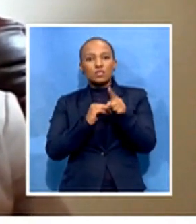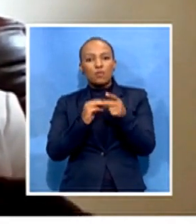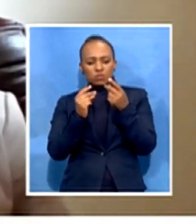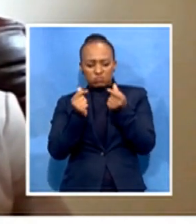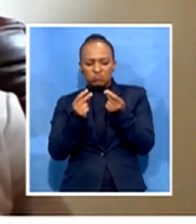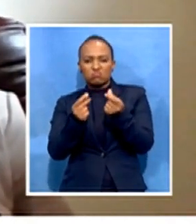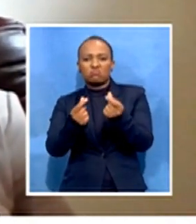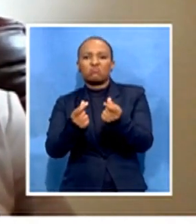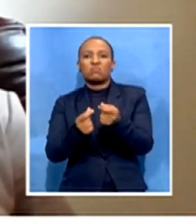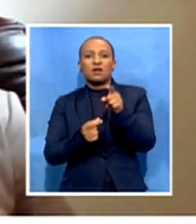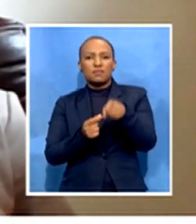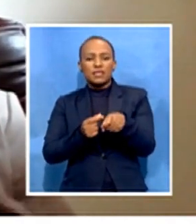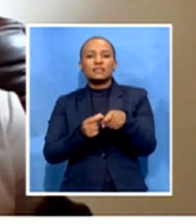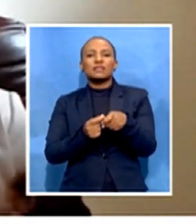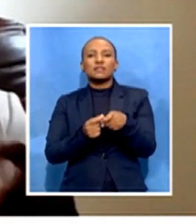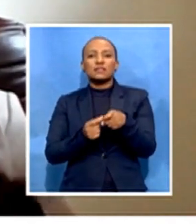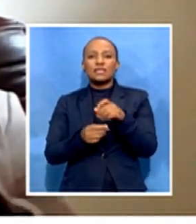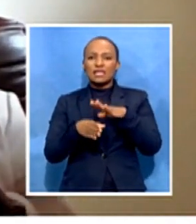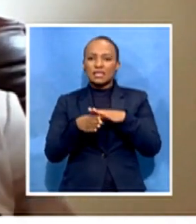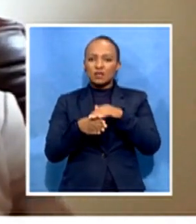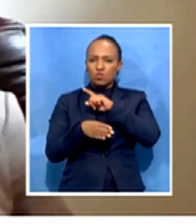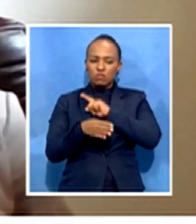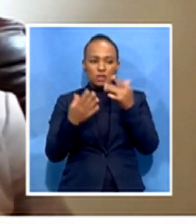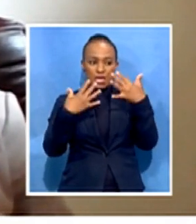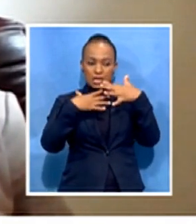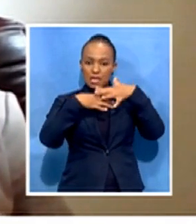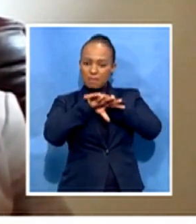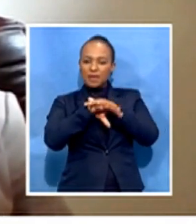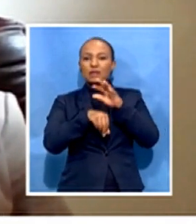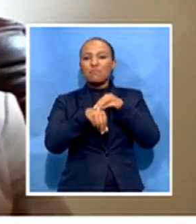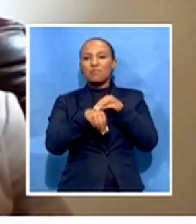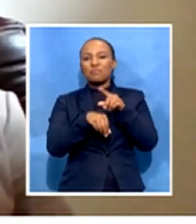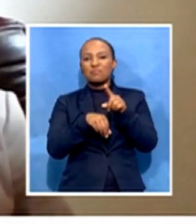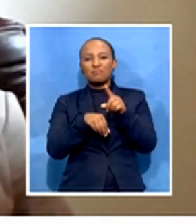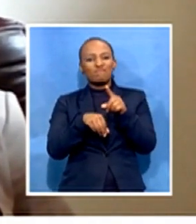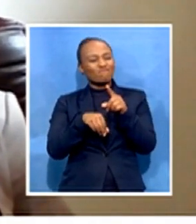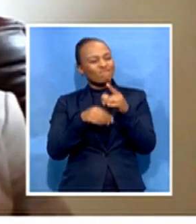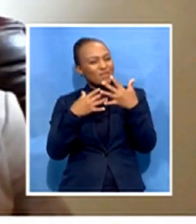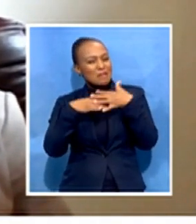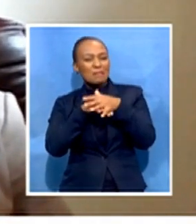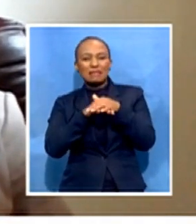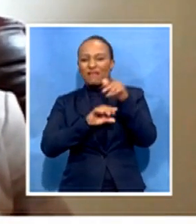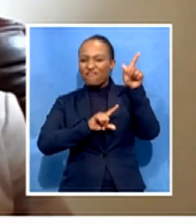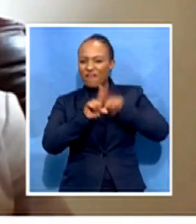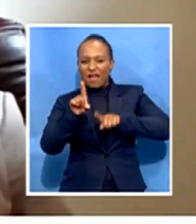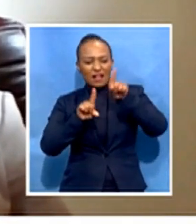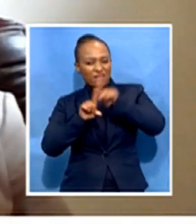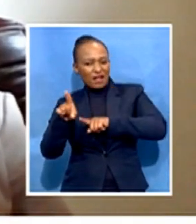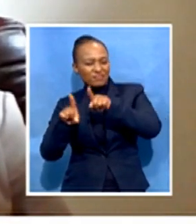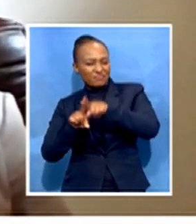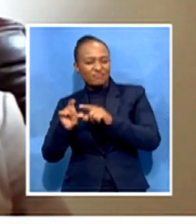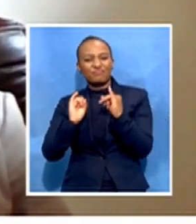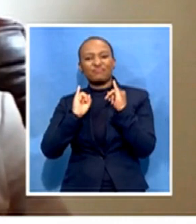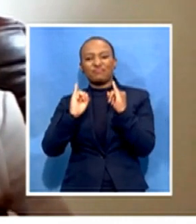why implementation is dismally failing in this country, is because we have a state that is